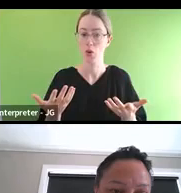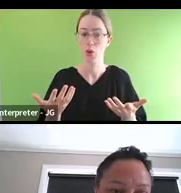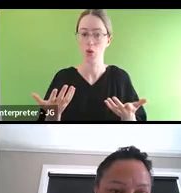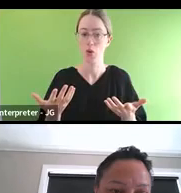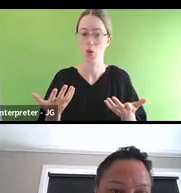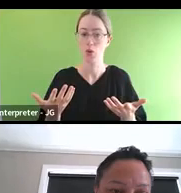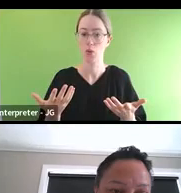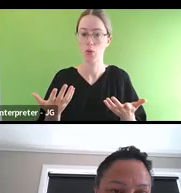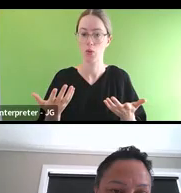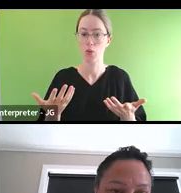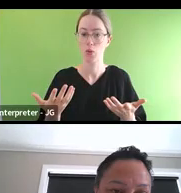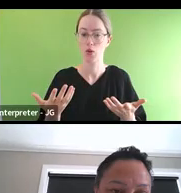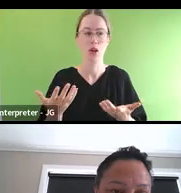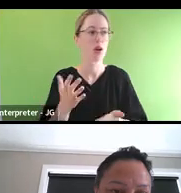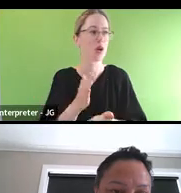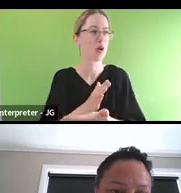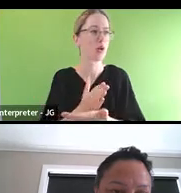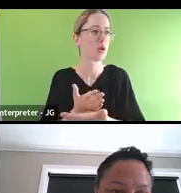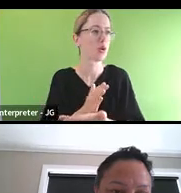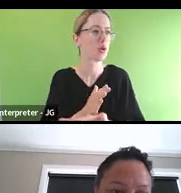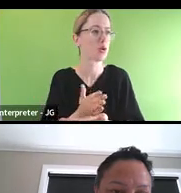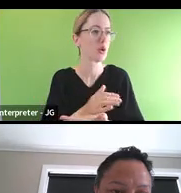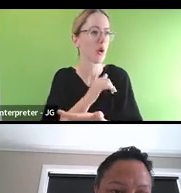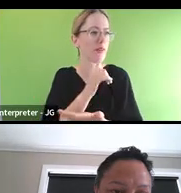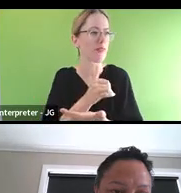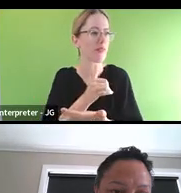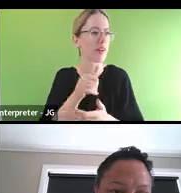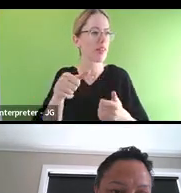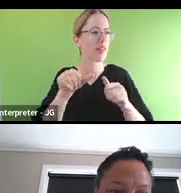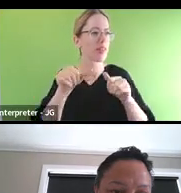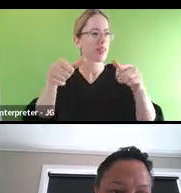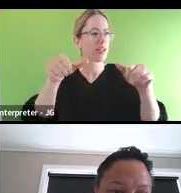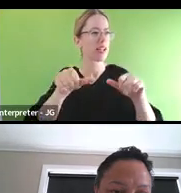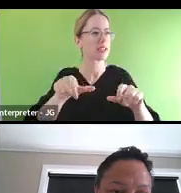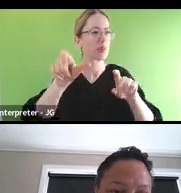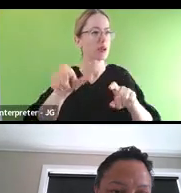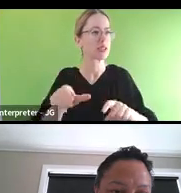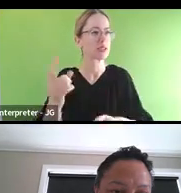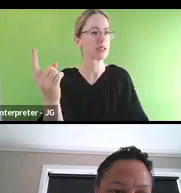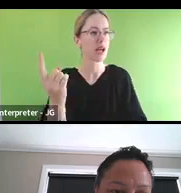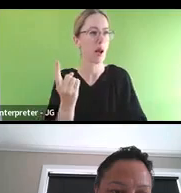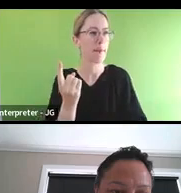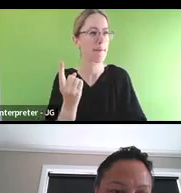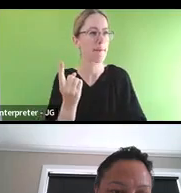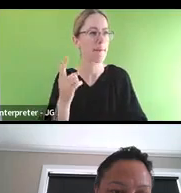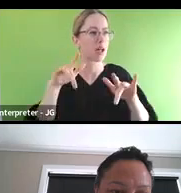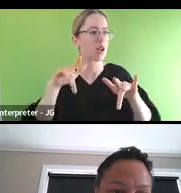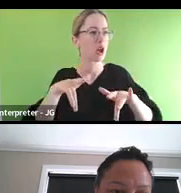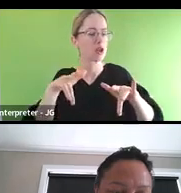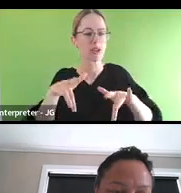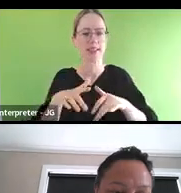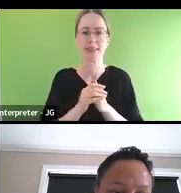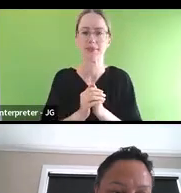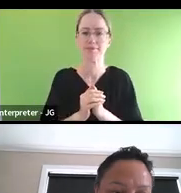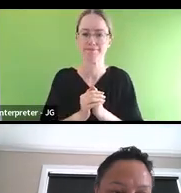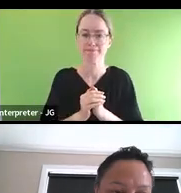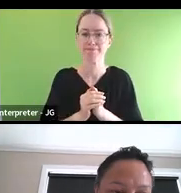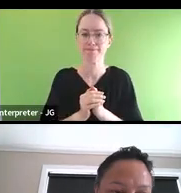have, I'm not sure if we have the next submitter present as of yet, but I'm